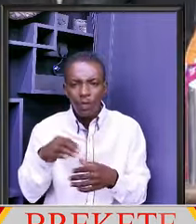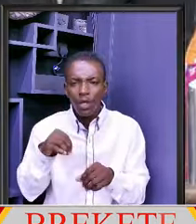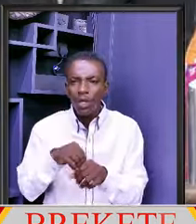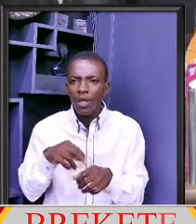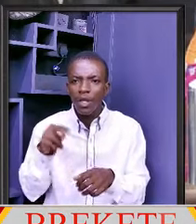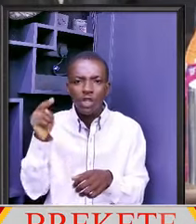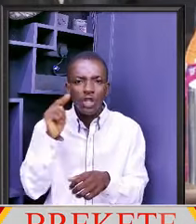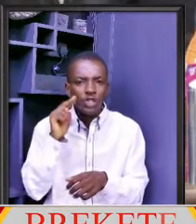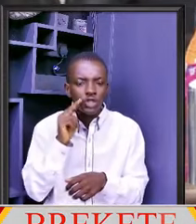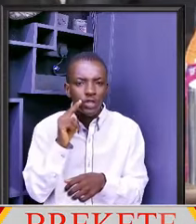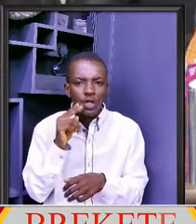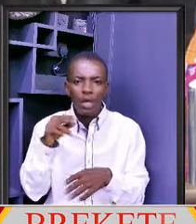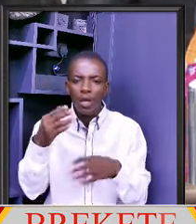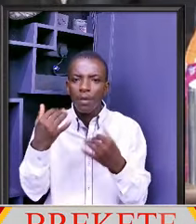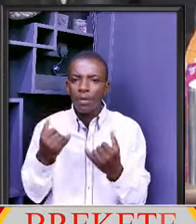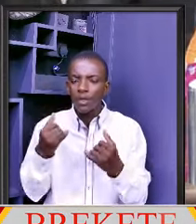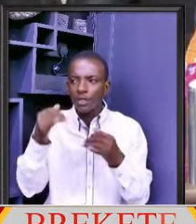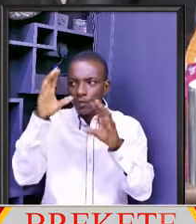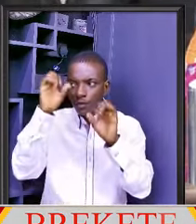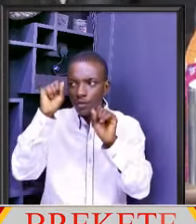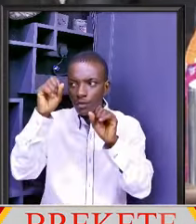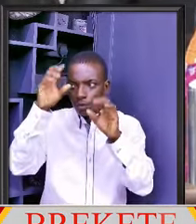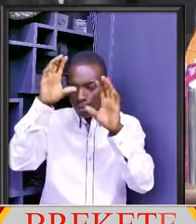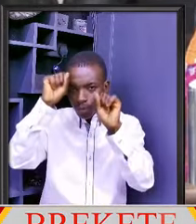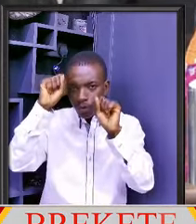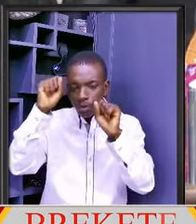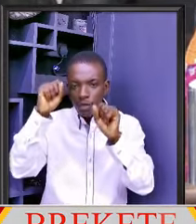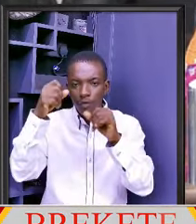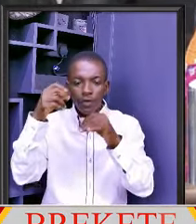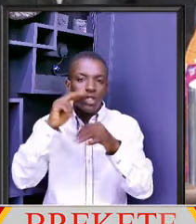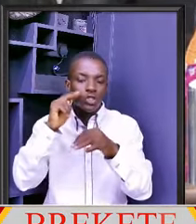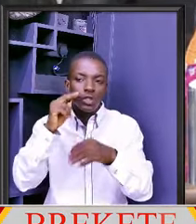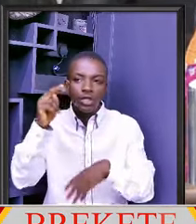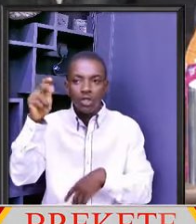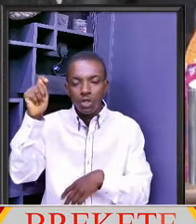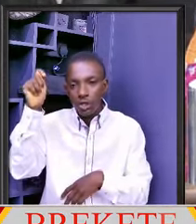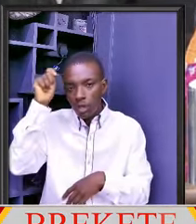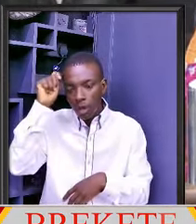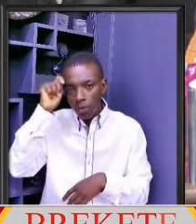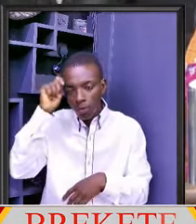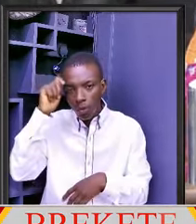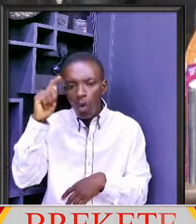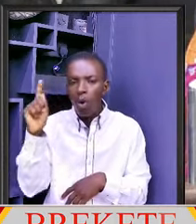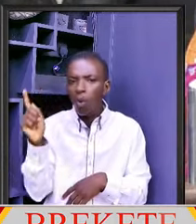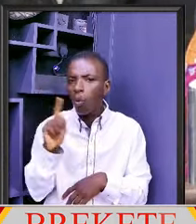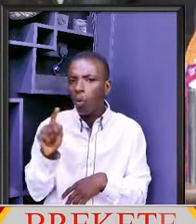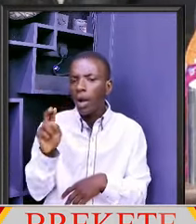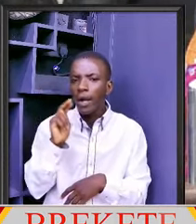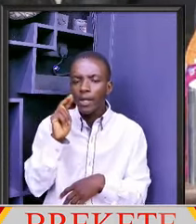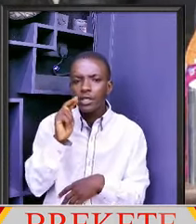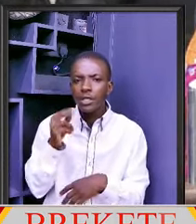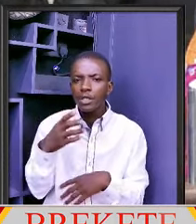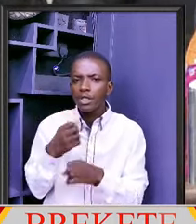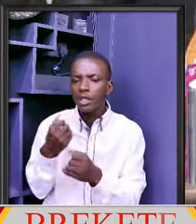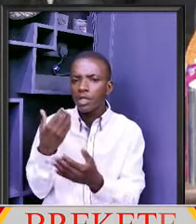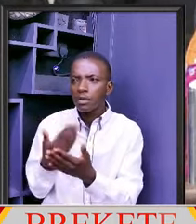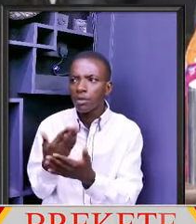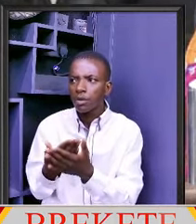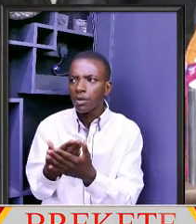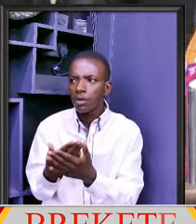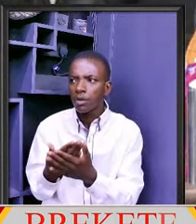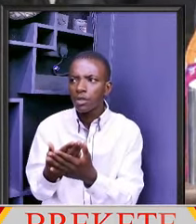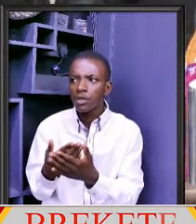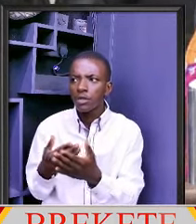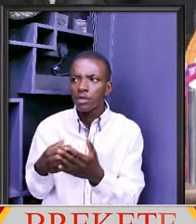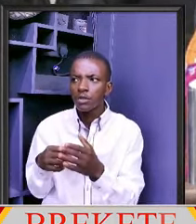in Nigeria, the president of Nigeria today is Bola Tinubu. Where Nigeria is getting money is who